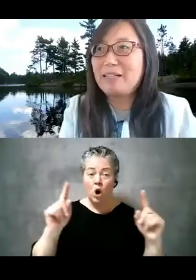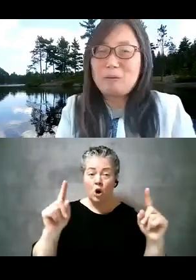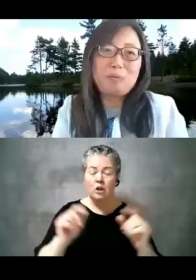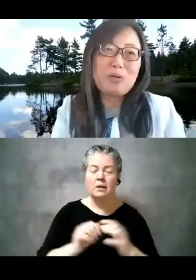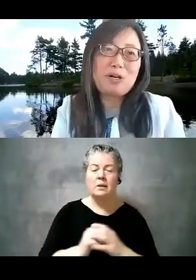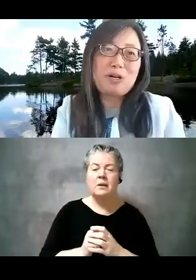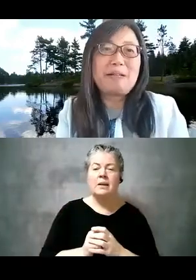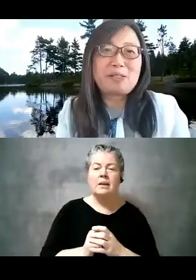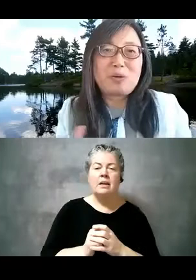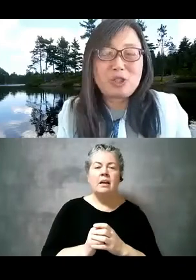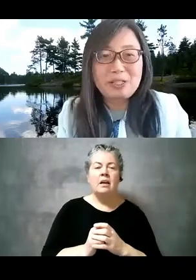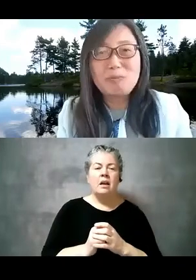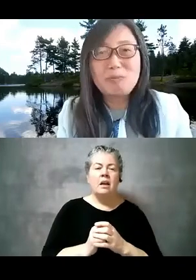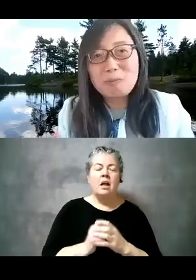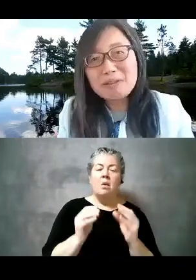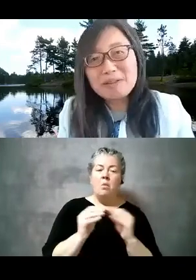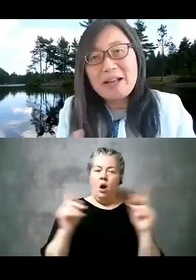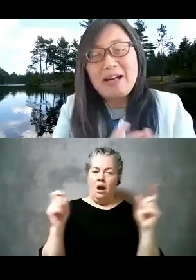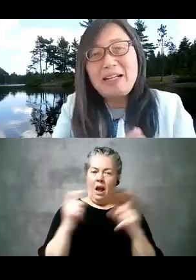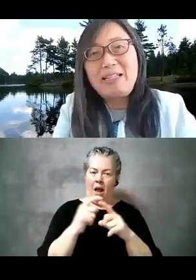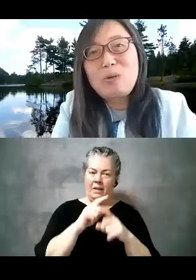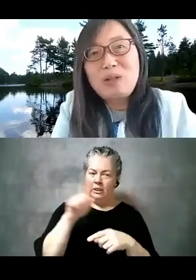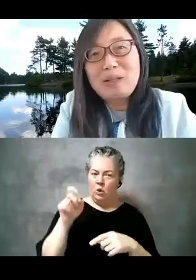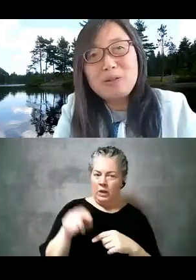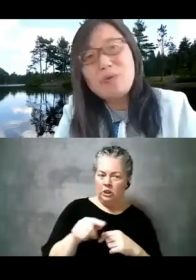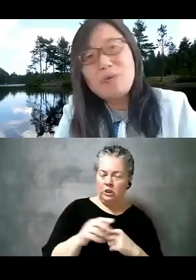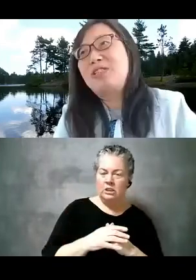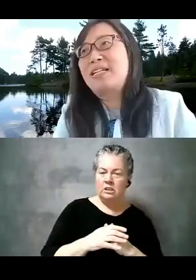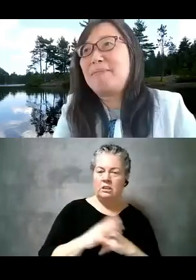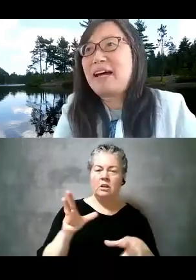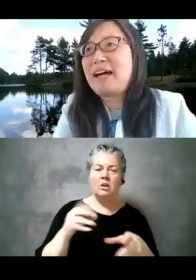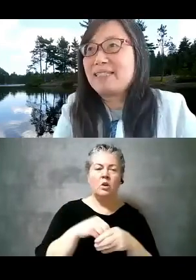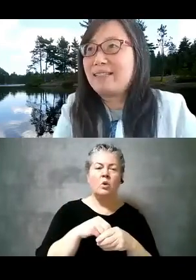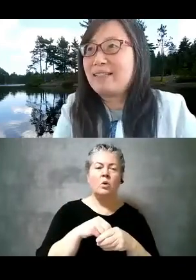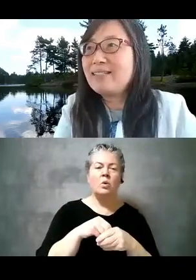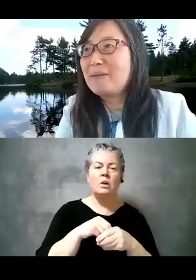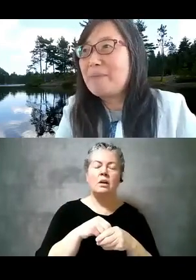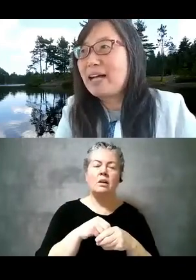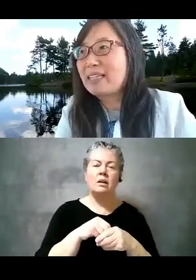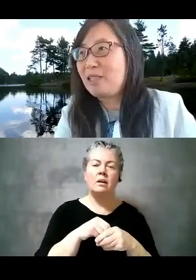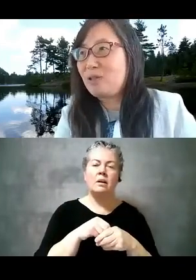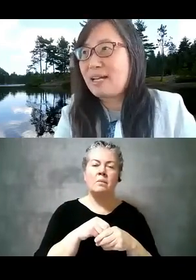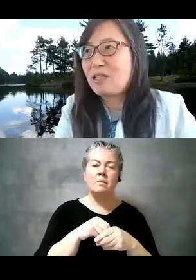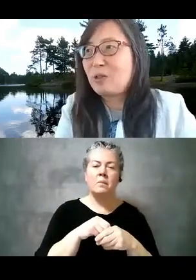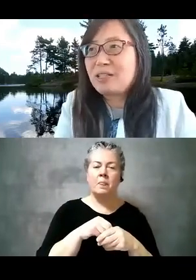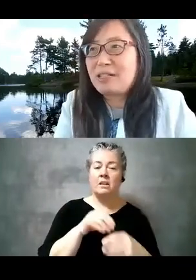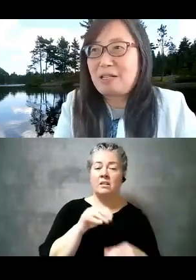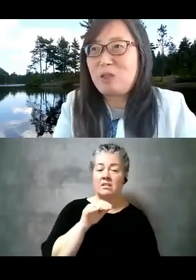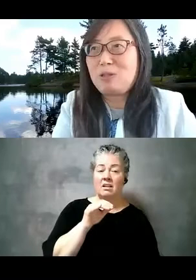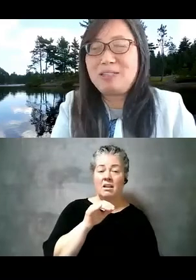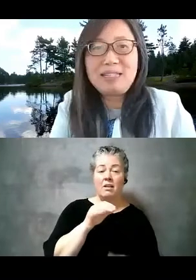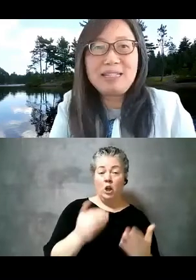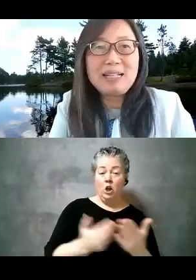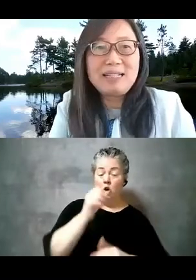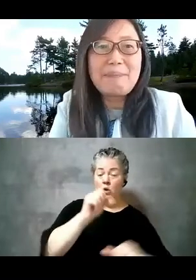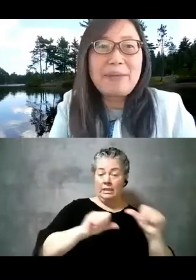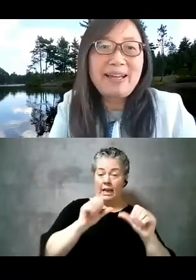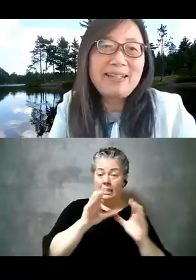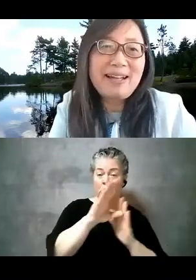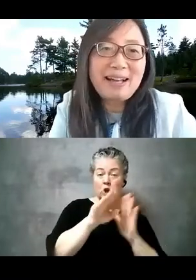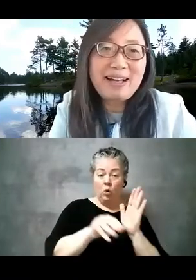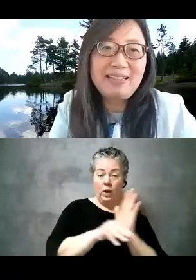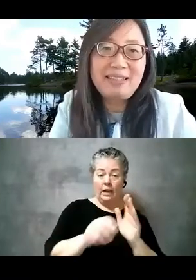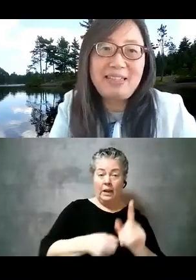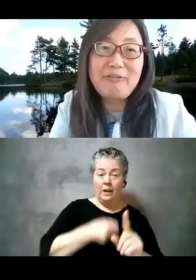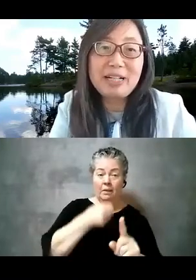Now, more complex questions, more important, equally important questions can be asked. Does the impact of the new science curriculum on student learning